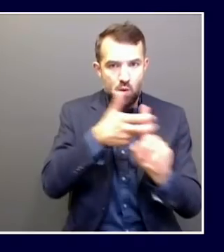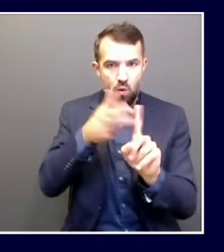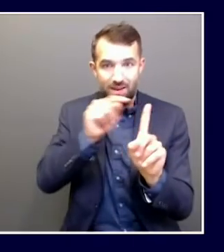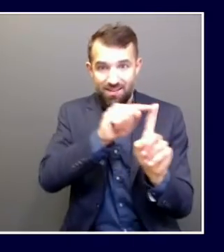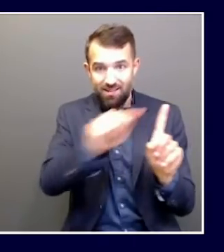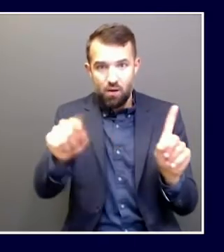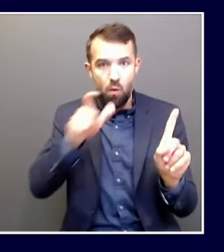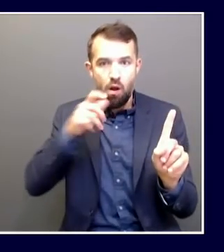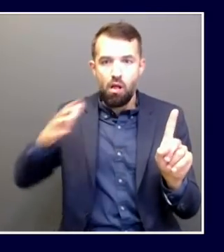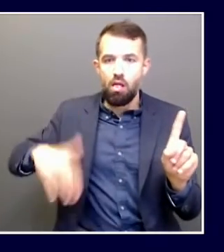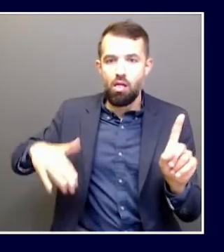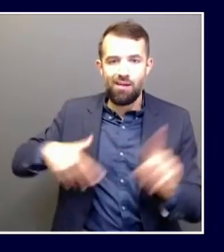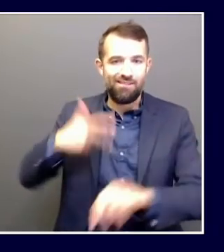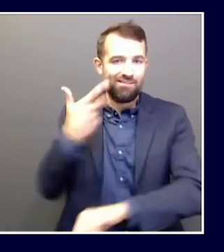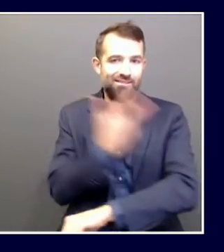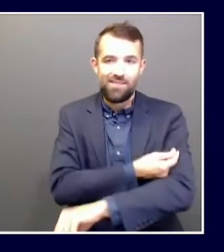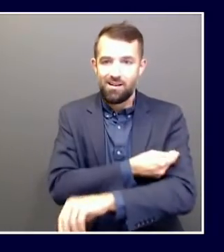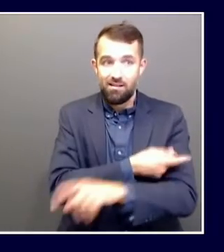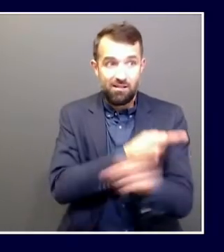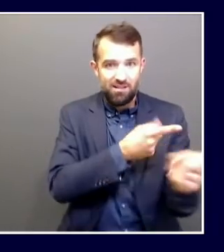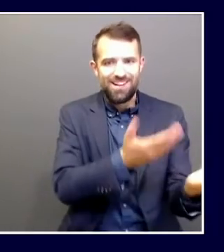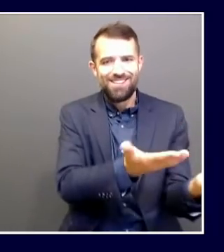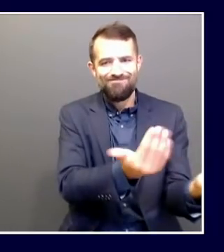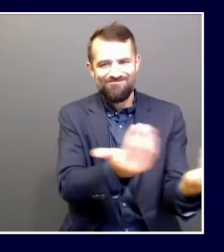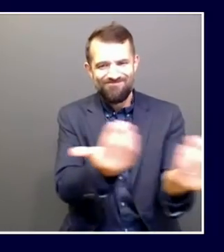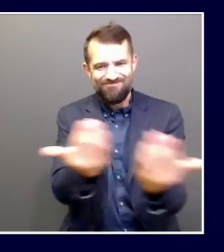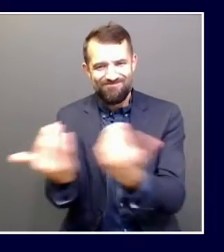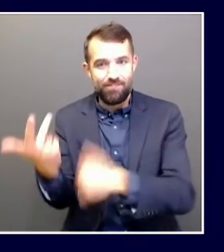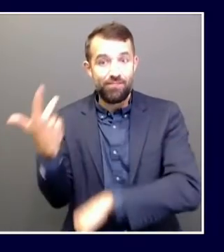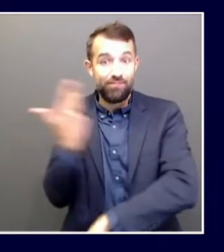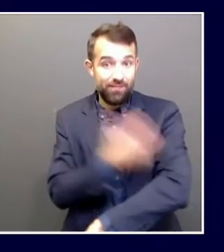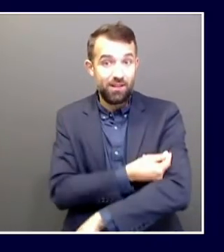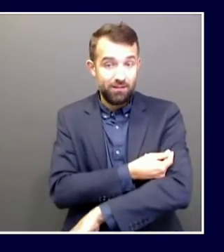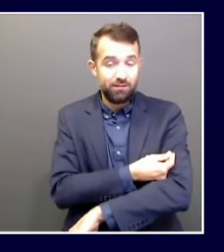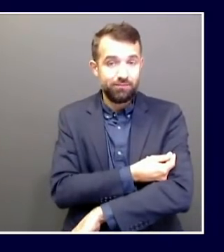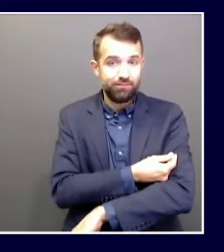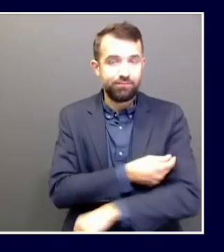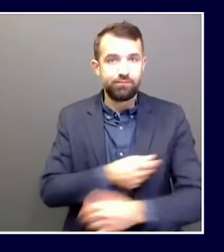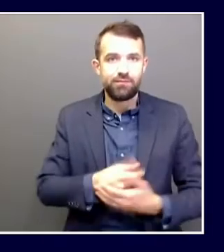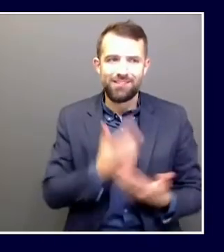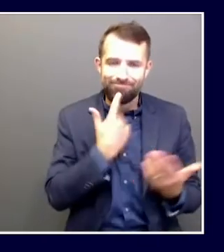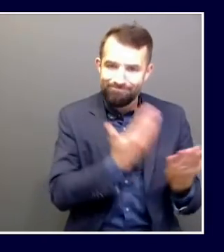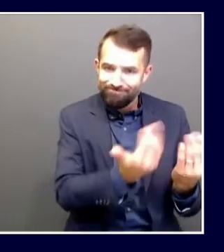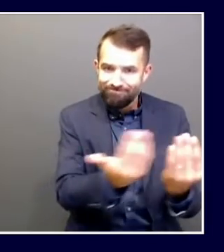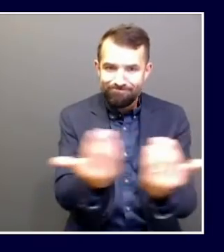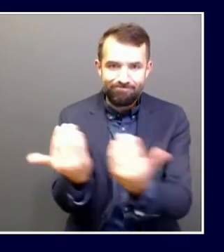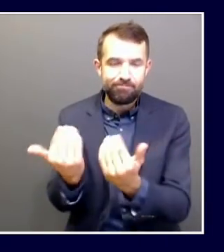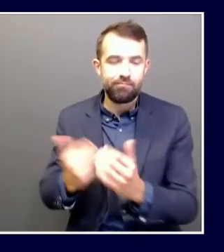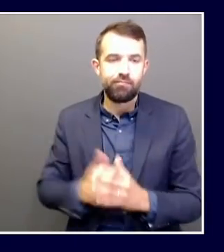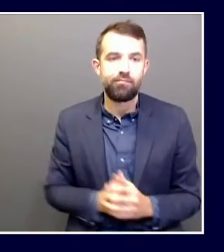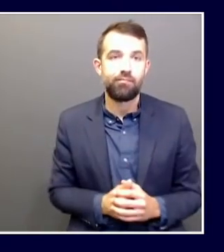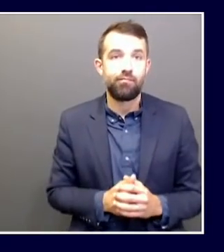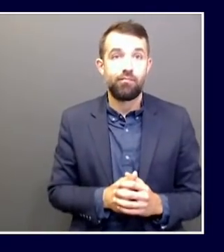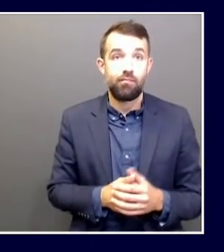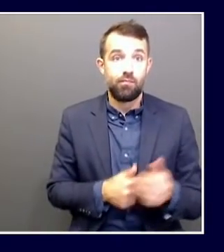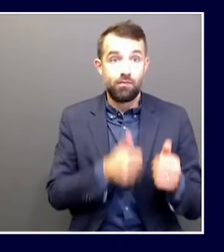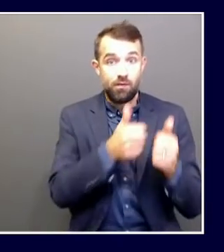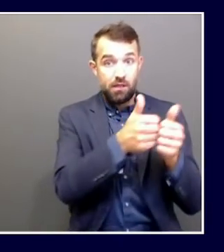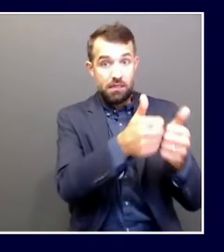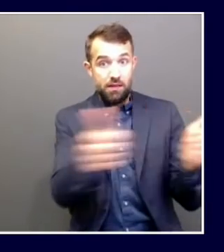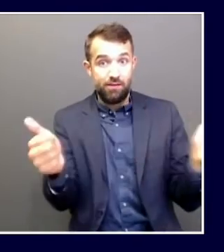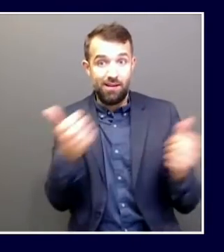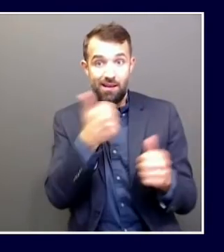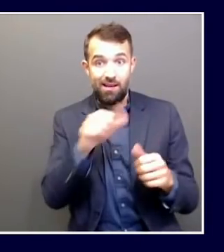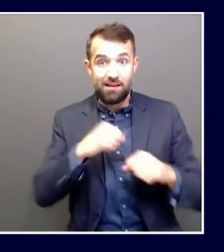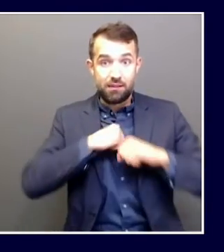a golden ticket of sorts to know that they should go out and get vaccinated and be safe. We're not letting up on that piece